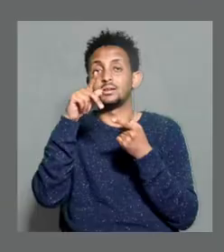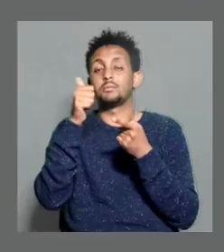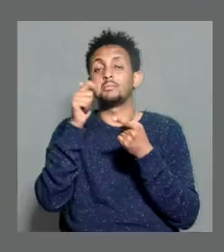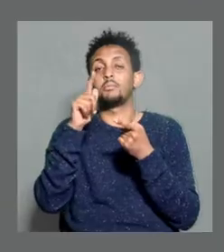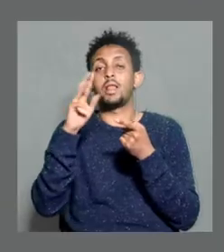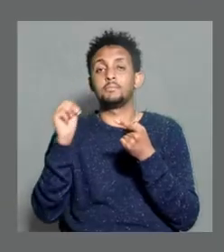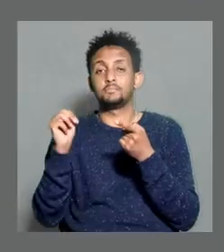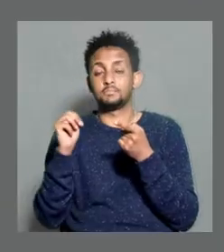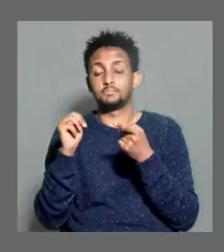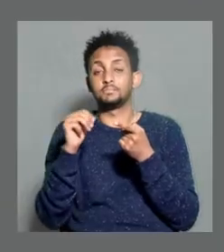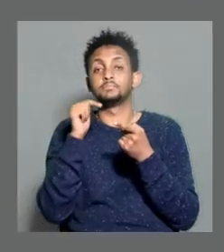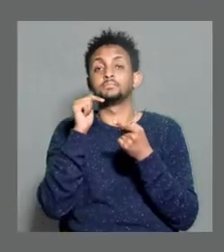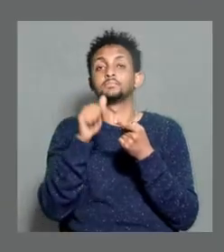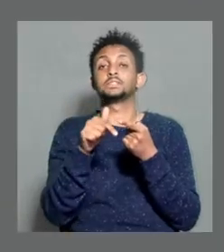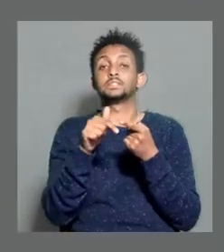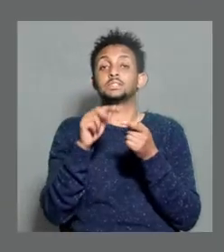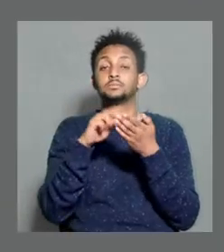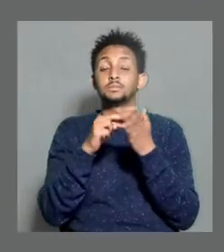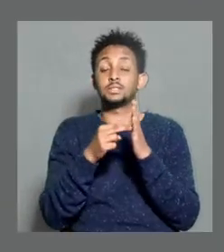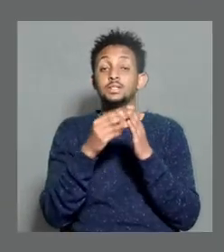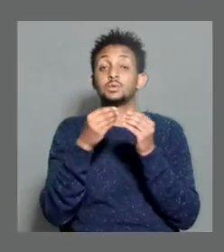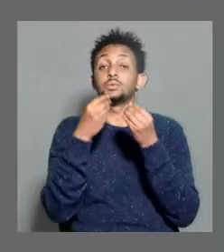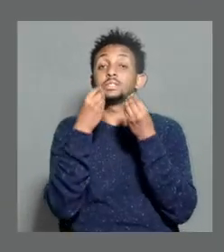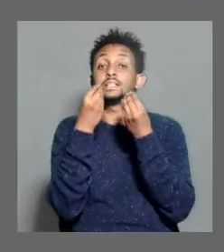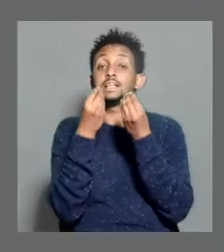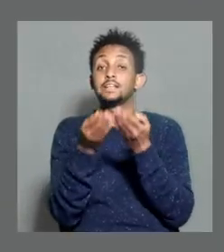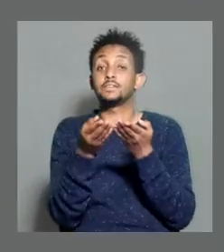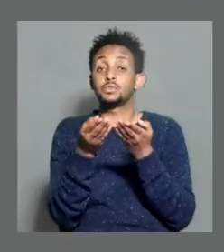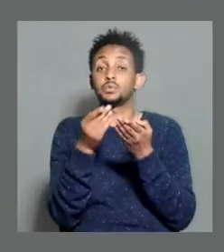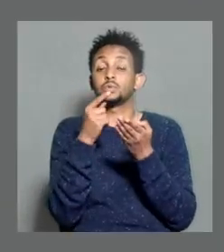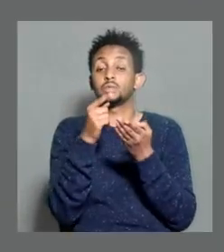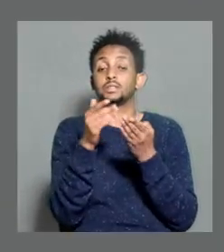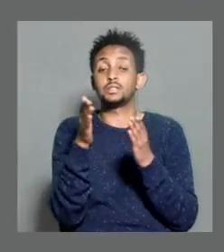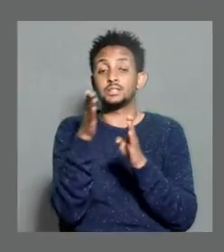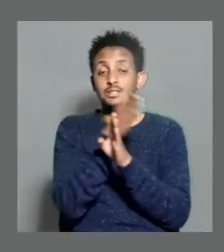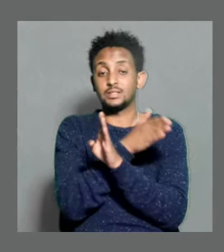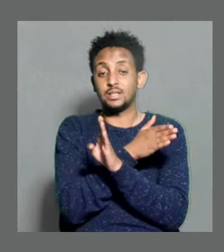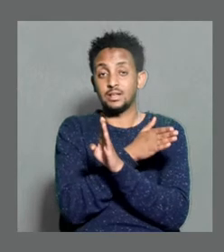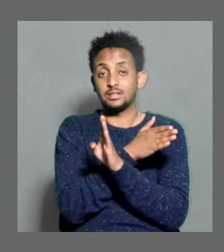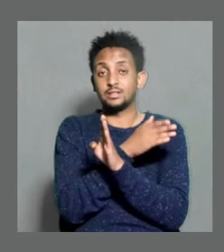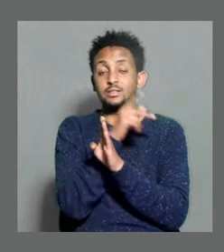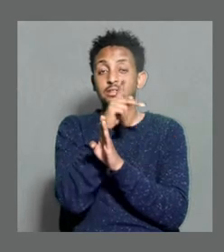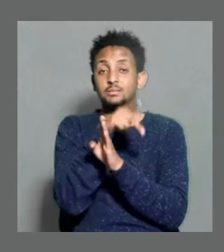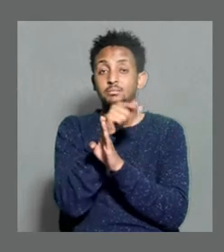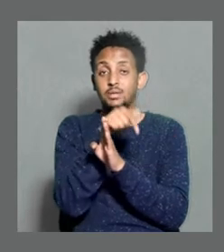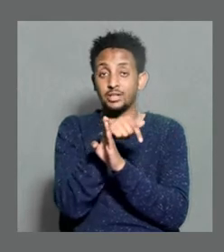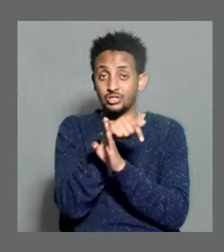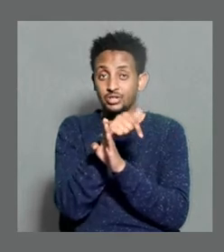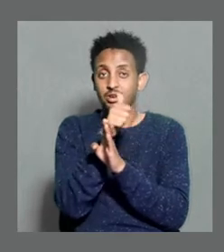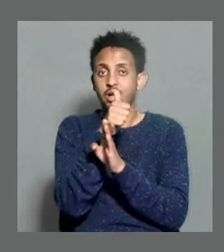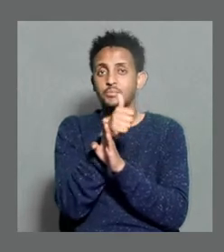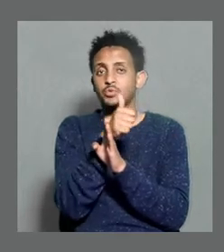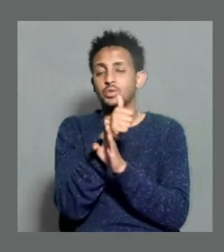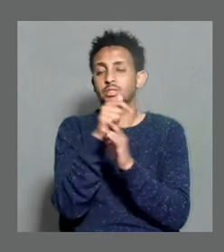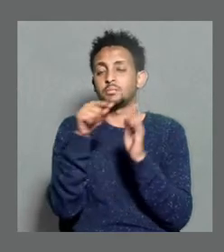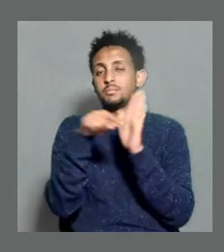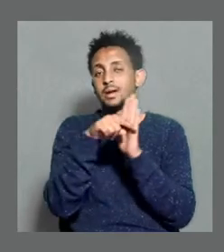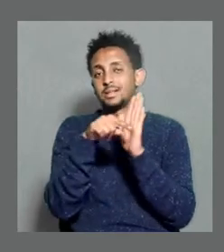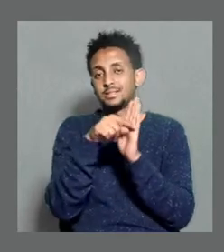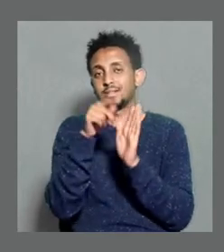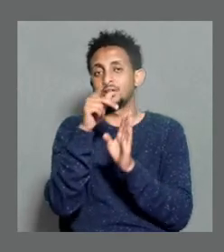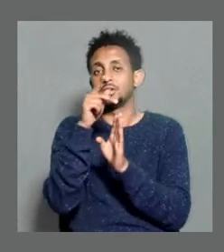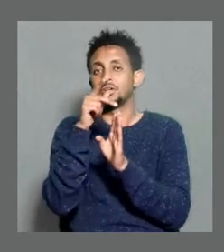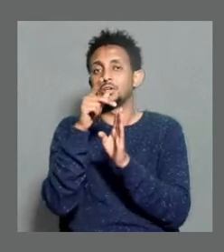have provided previously. Therefore, if you take this to this side, pressure absolute minus pressure